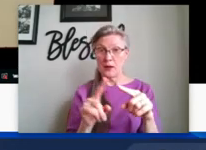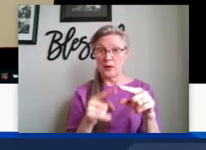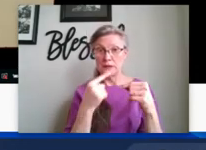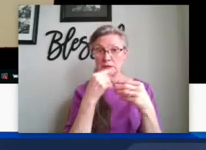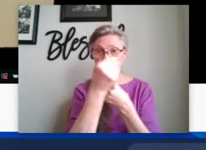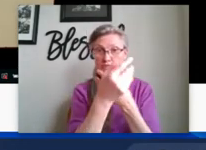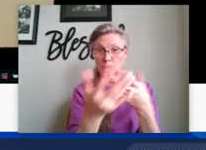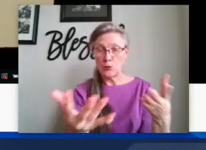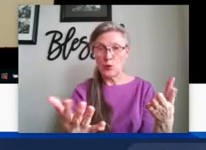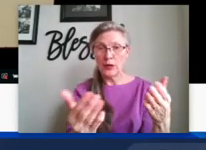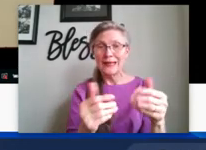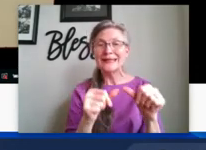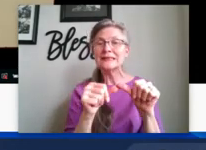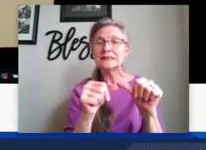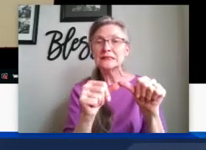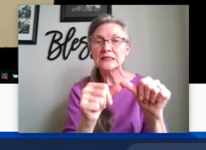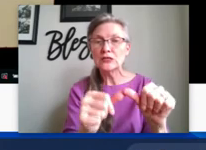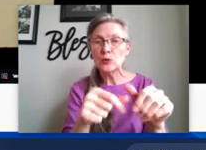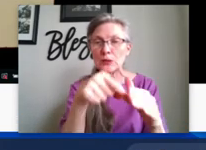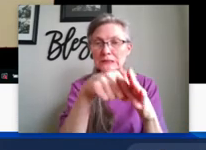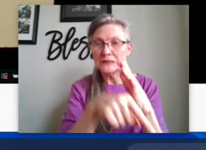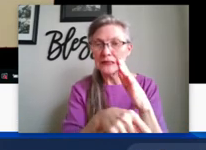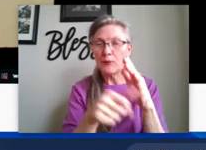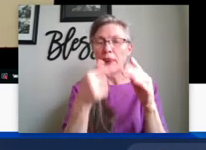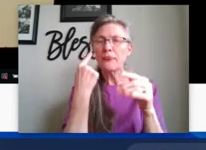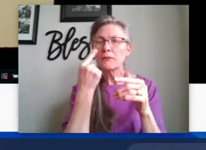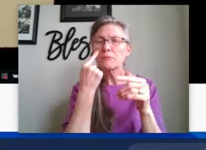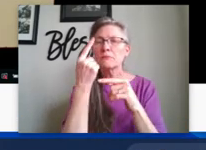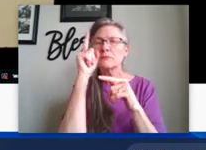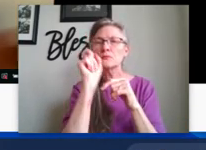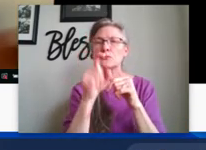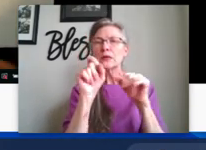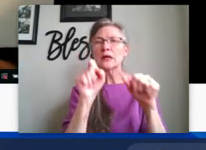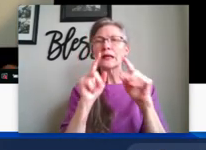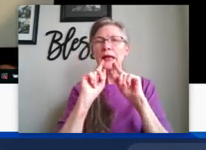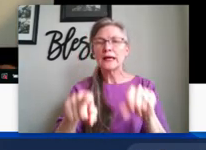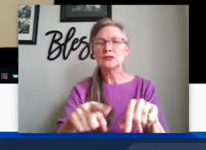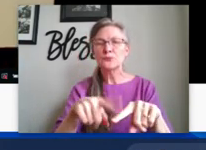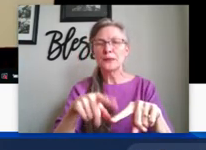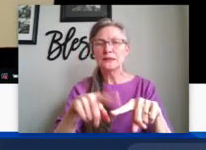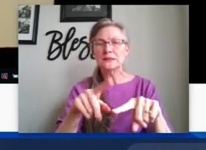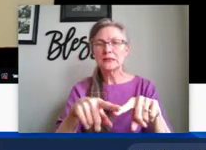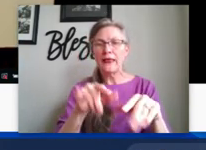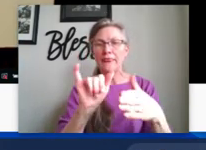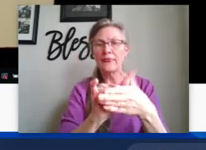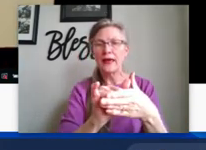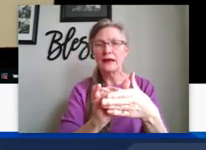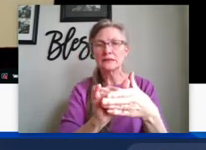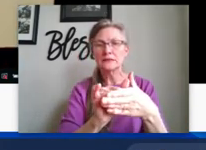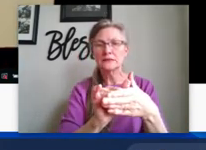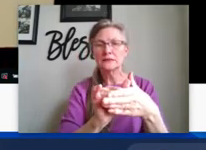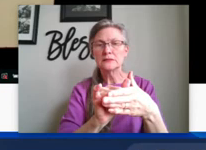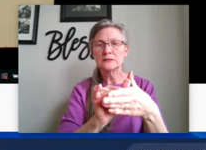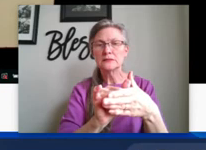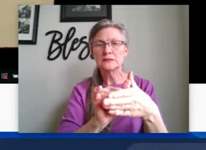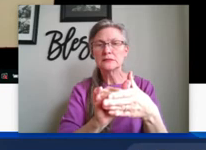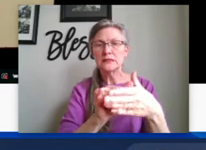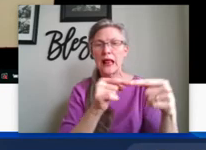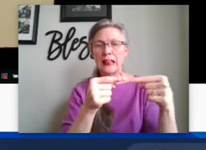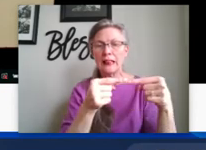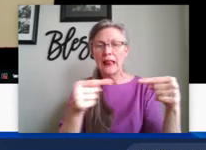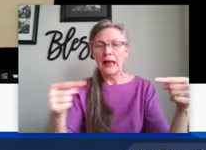gonna take this a little bit further, and we're gonna be thinking about some questions that we can answer based off of this line